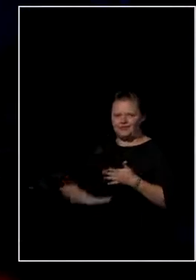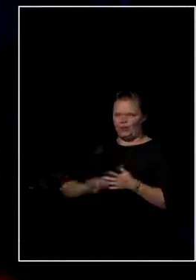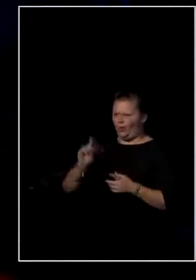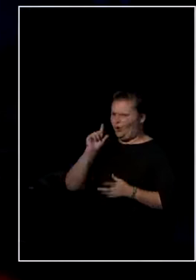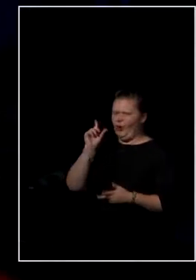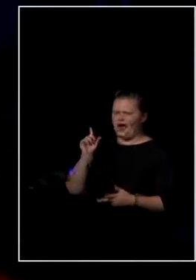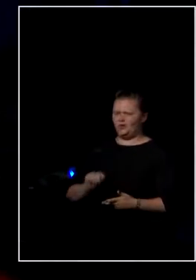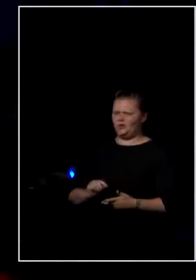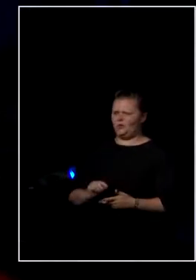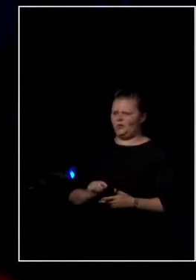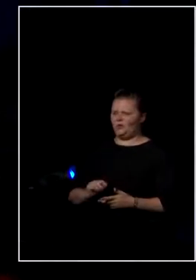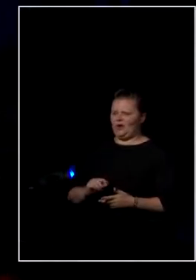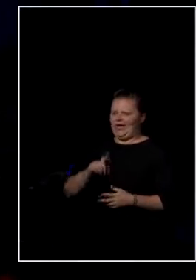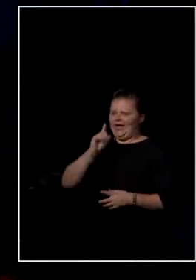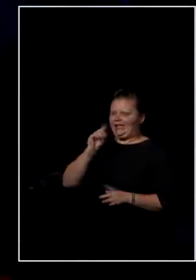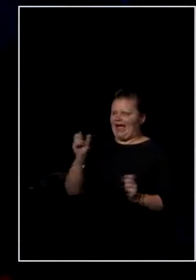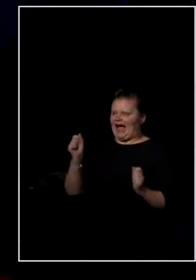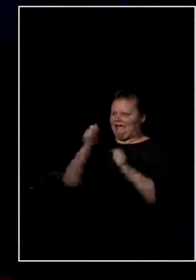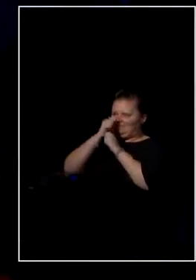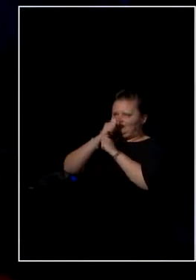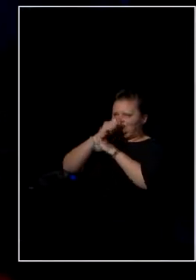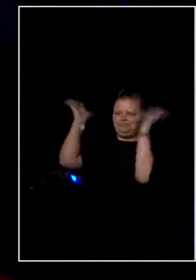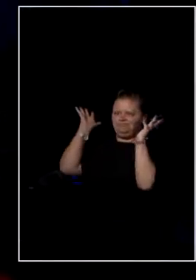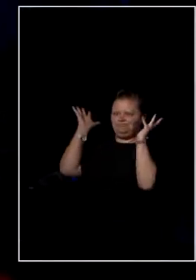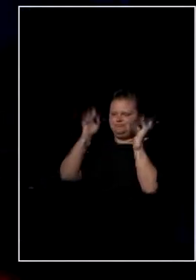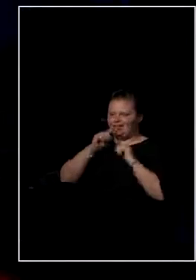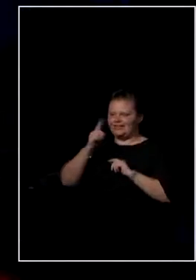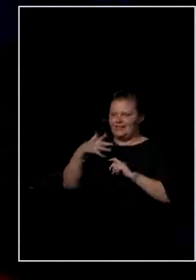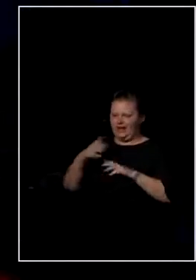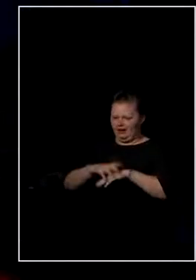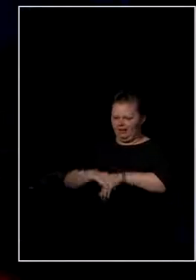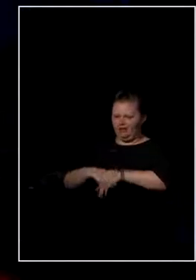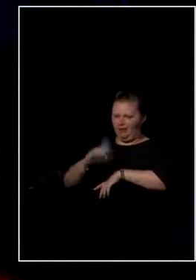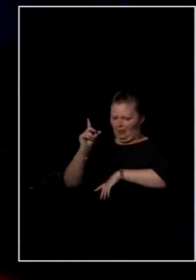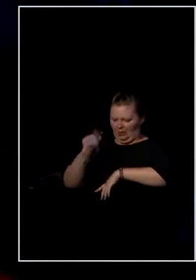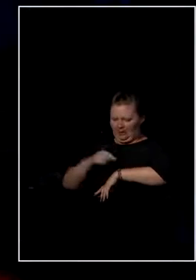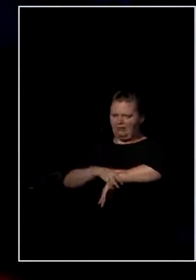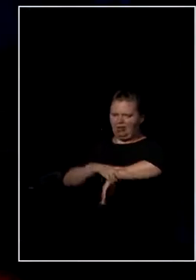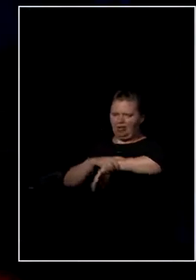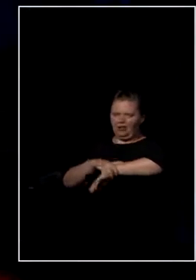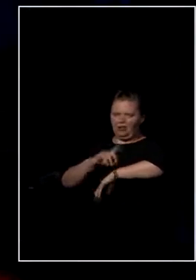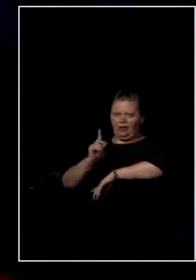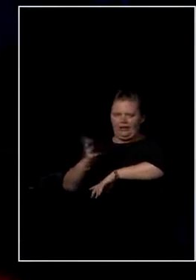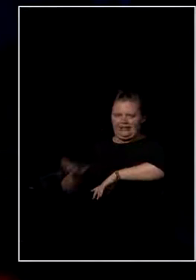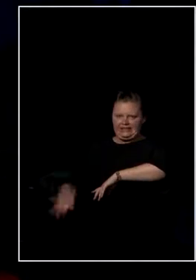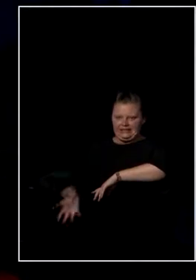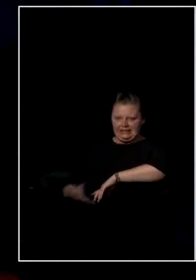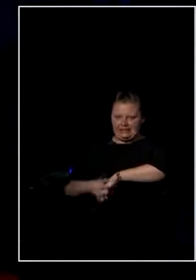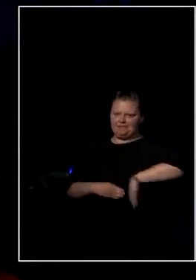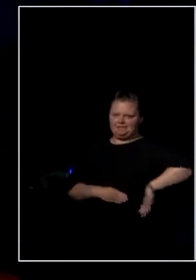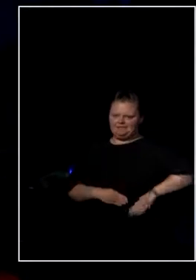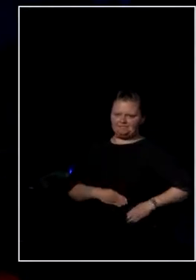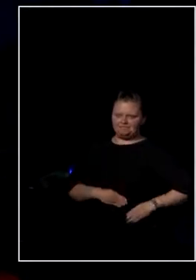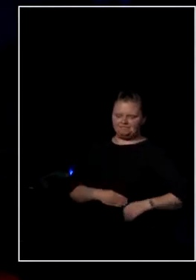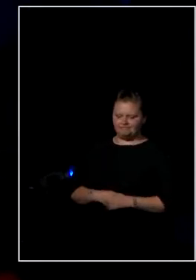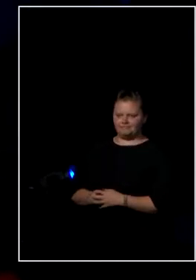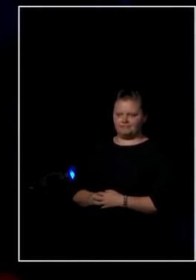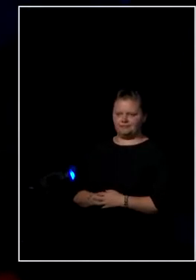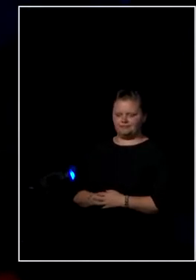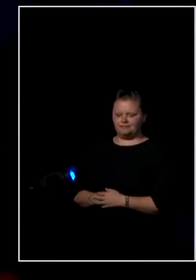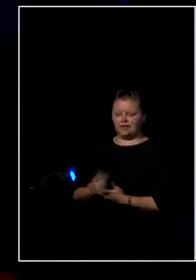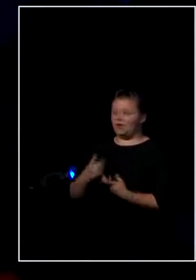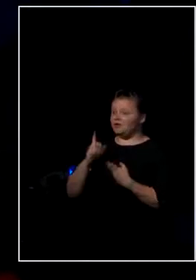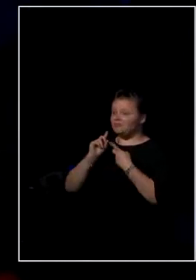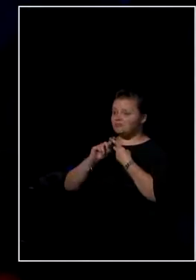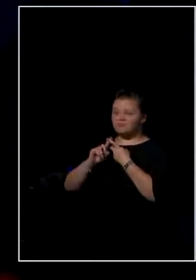do? I'm not going to lose it, which is fascinating, you know, I've got to put it somewhere. Yeah. So, you know, I'm continually